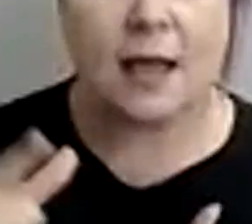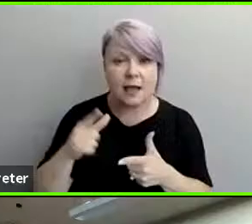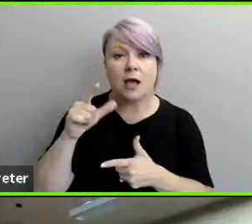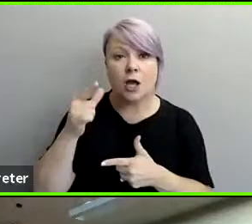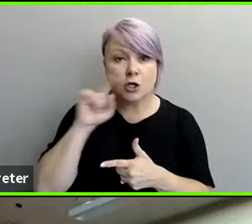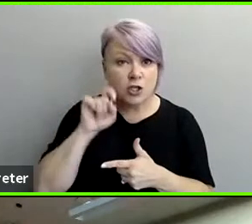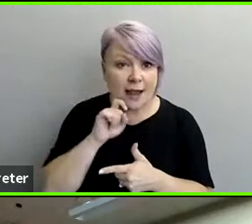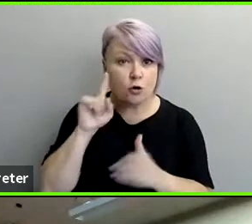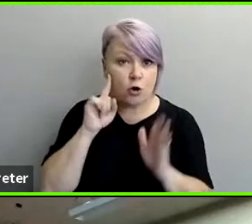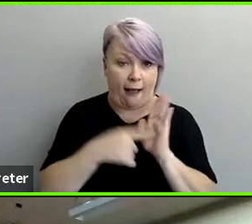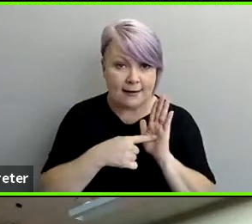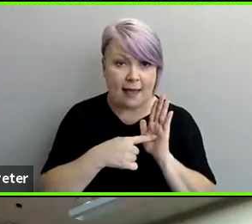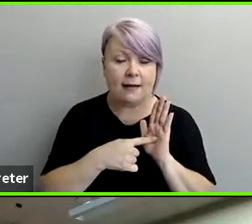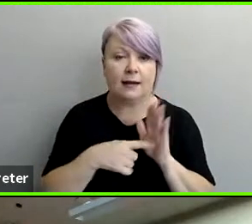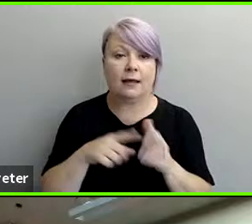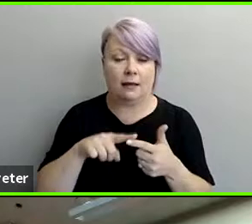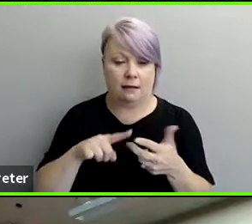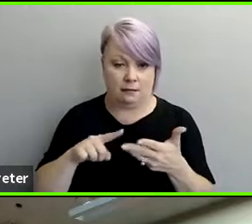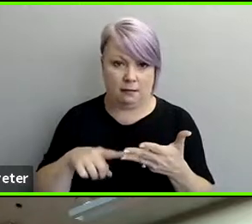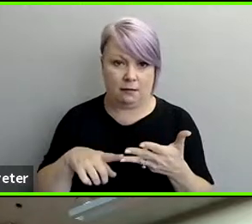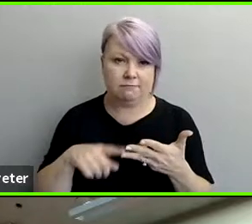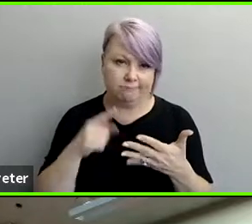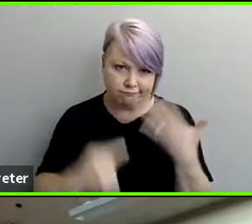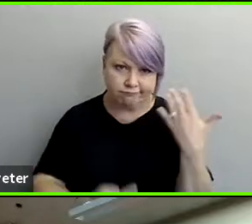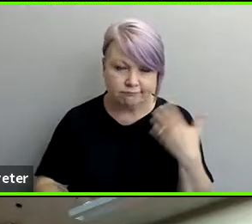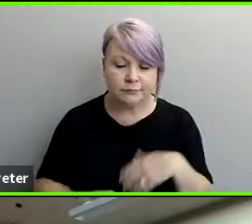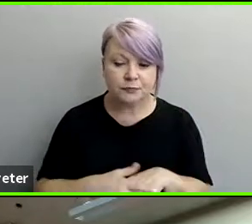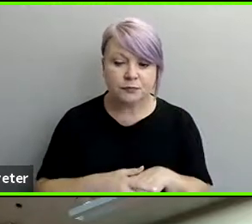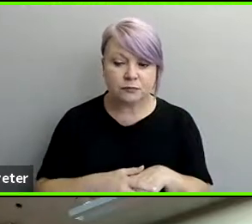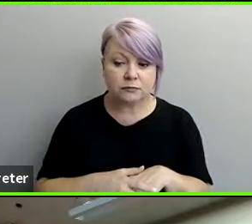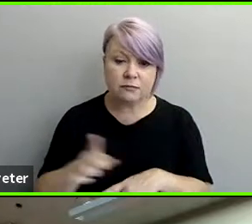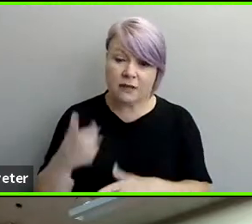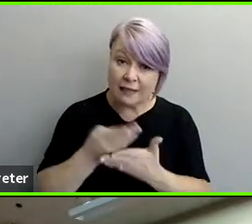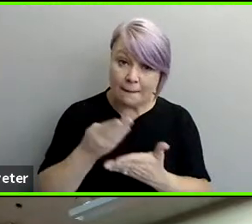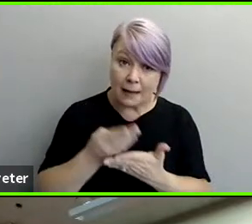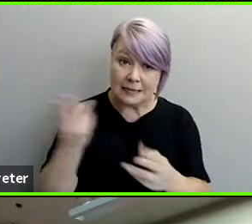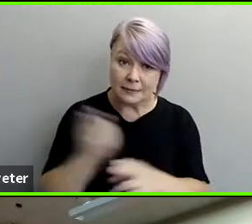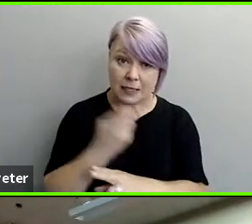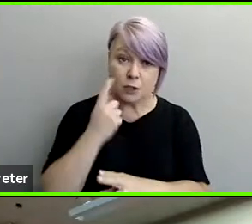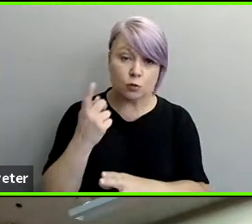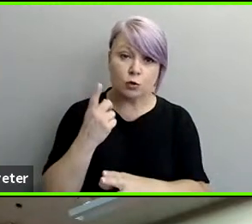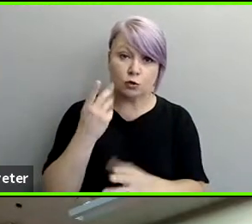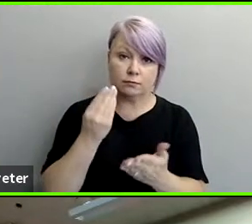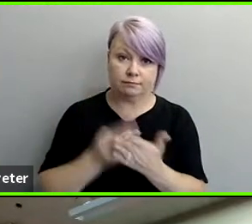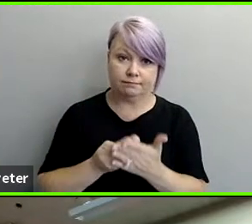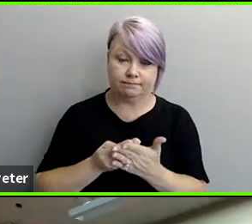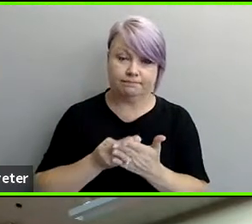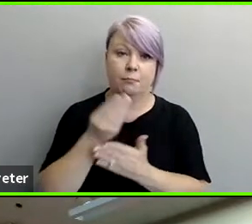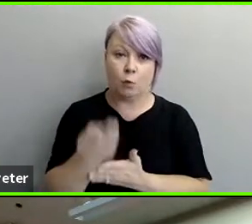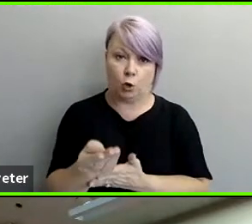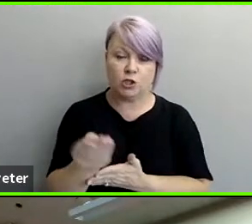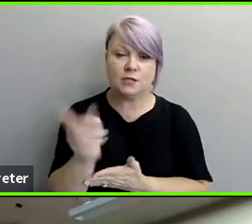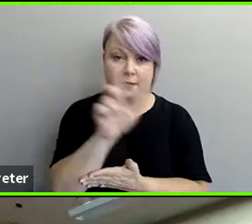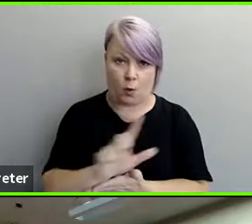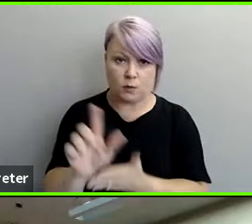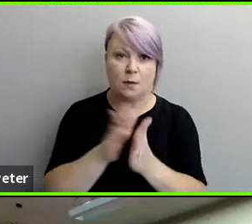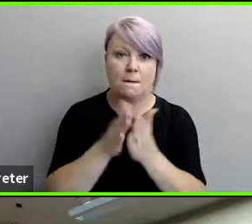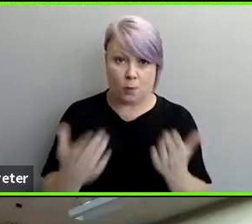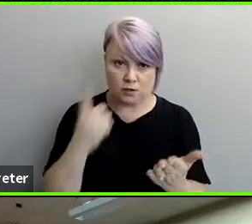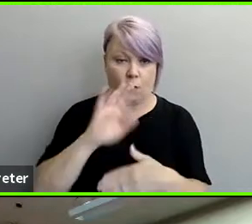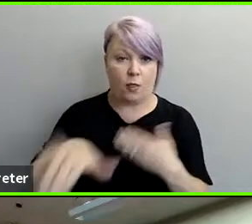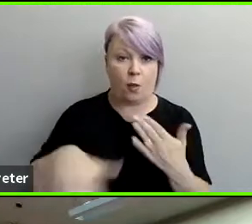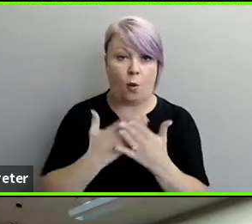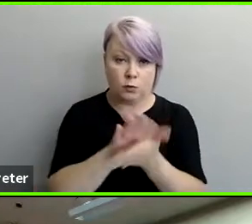identity, financial literacy, and those funds are being used to fund that library for our whole school